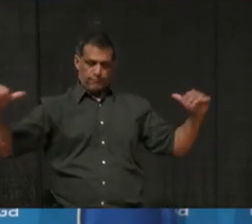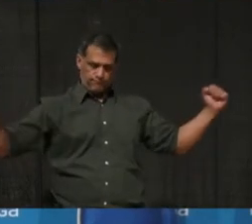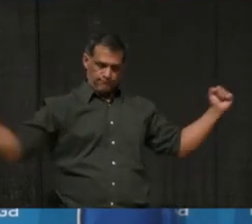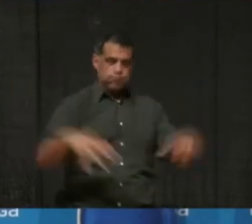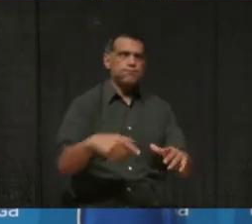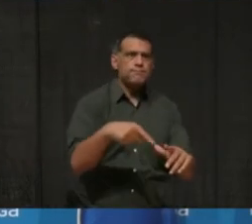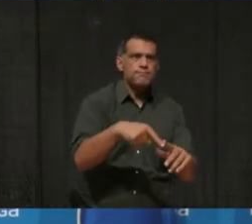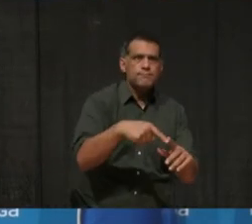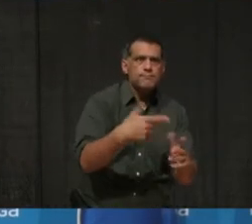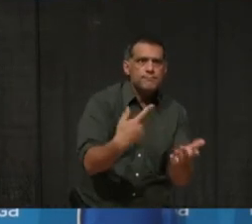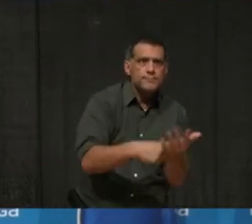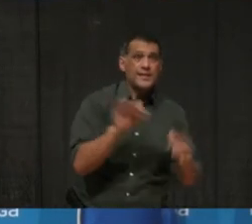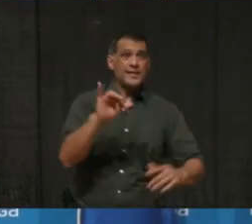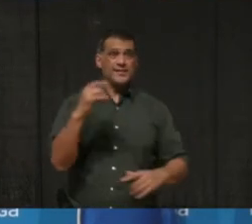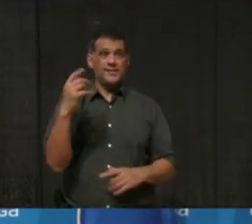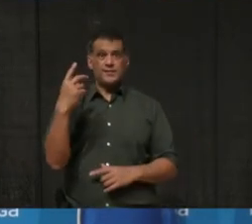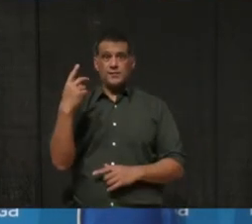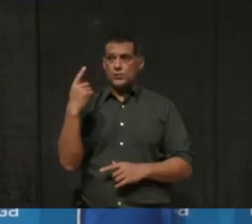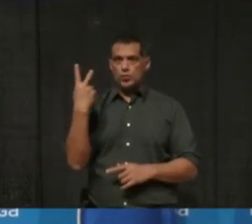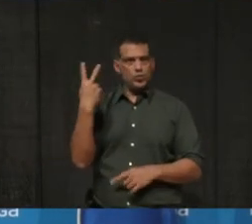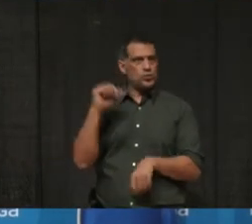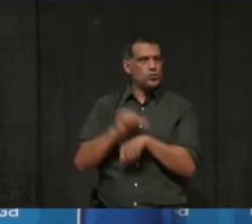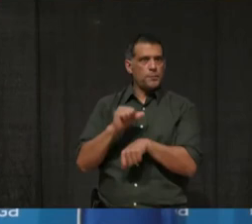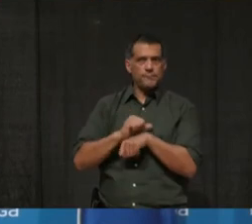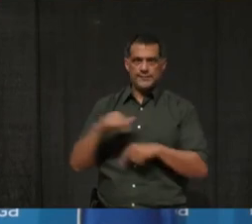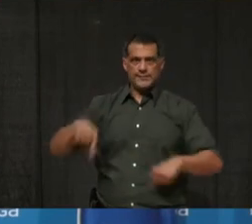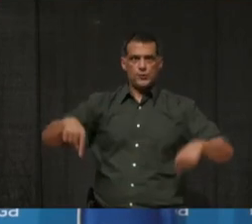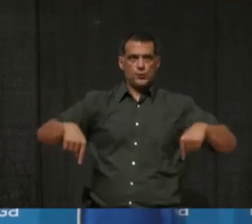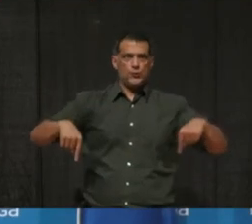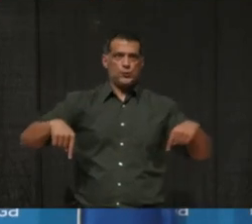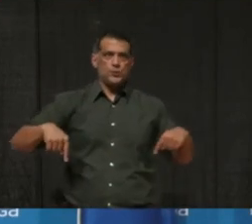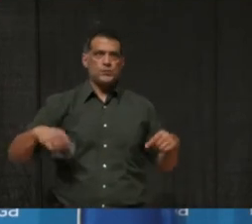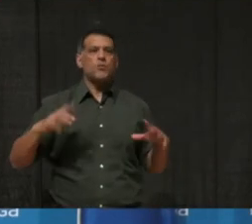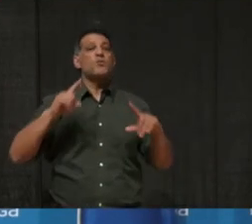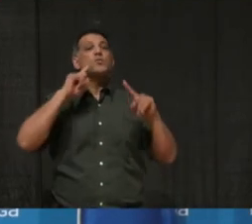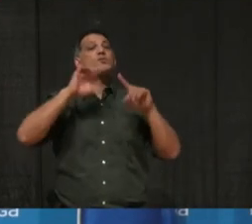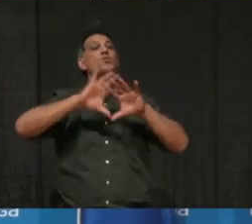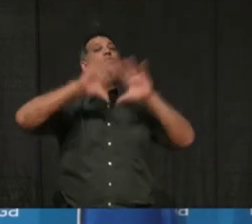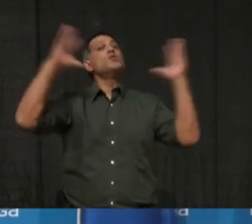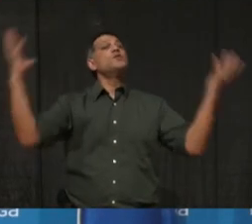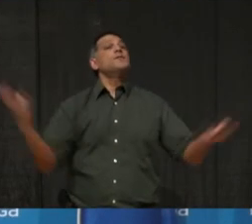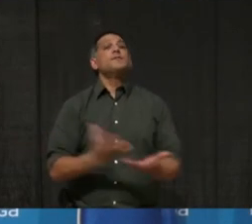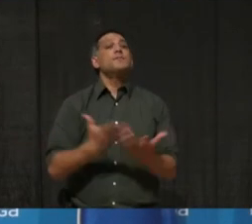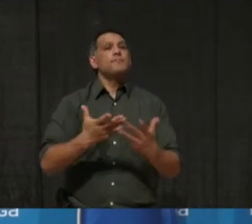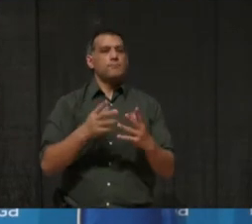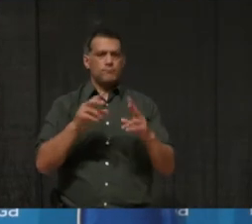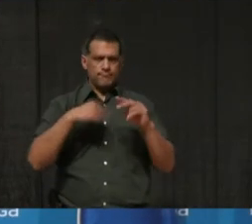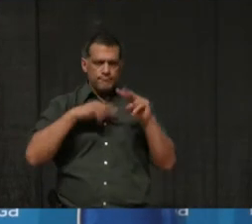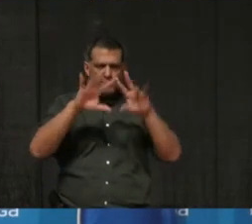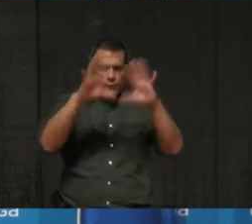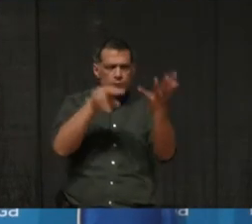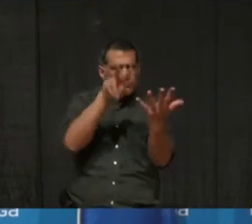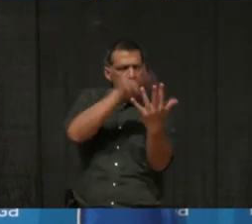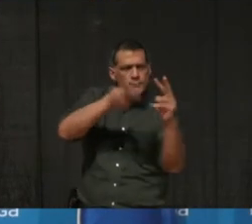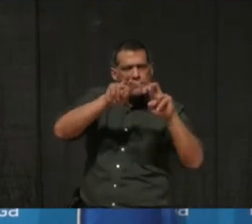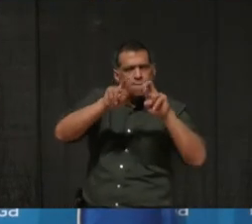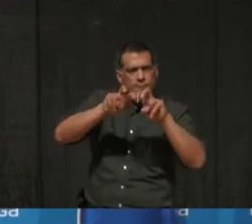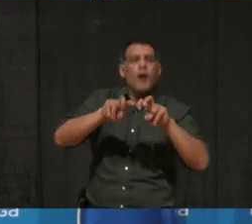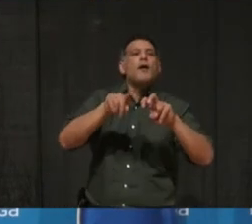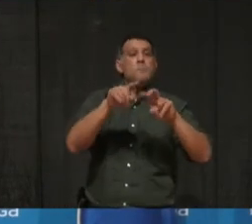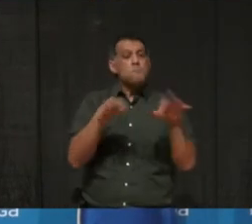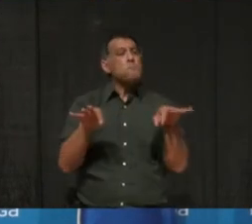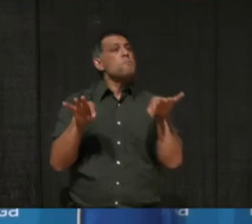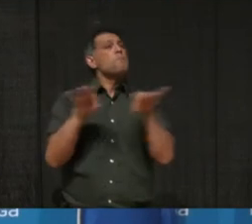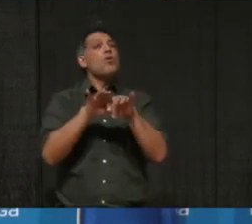two. So in terms of taking a look at the overall organization and the critical services we provide to the